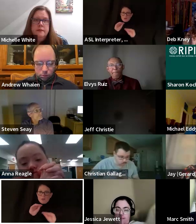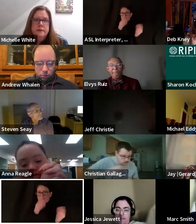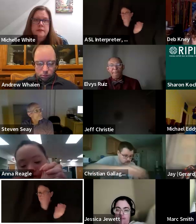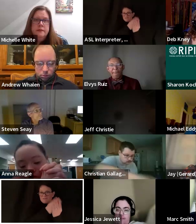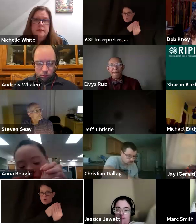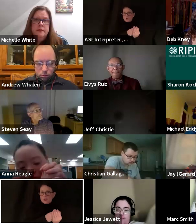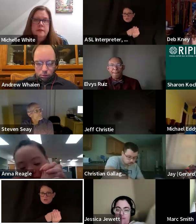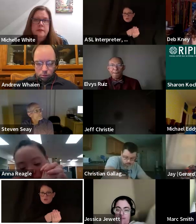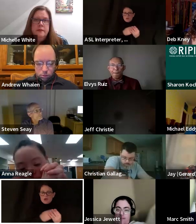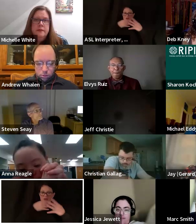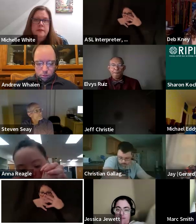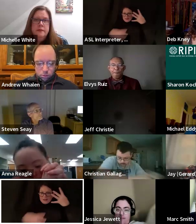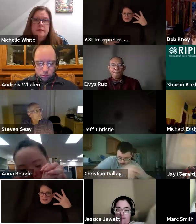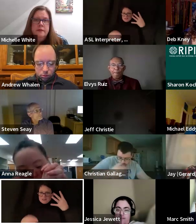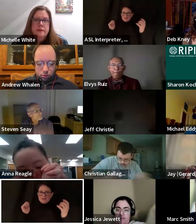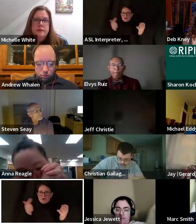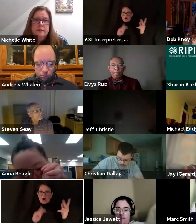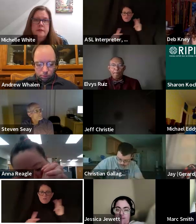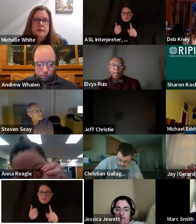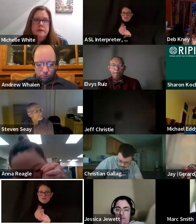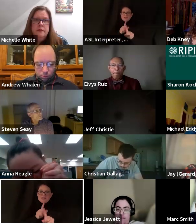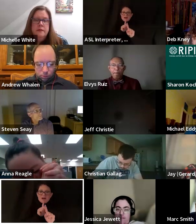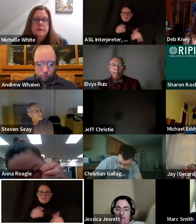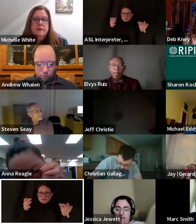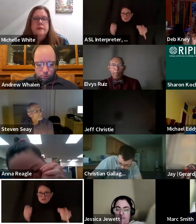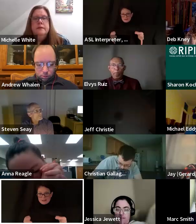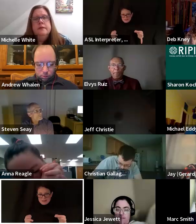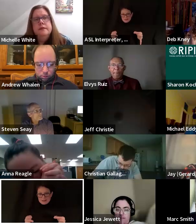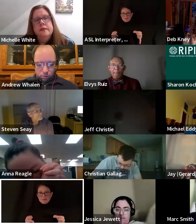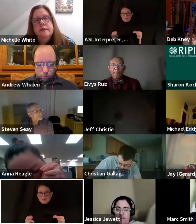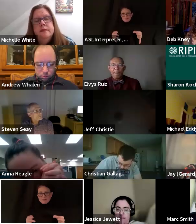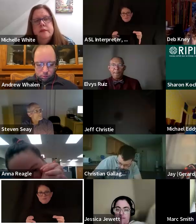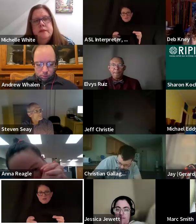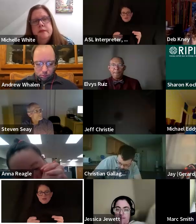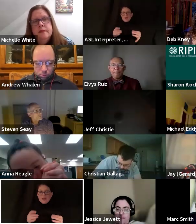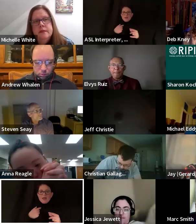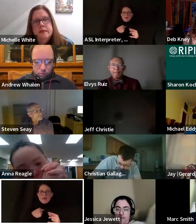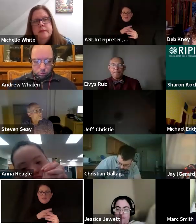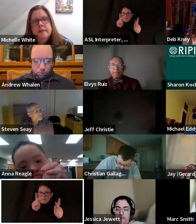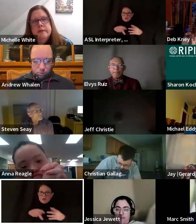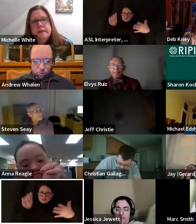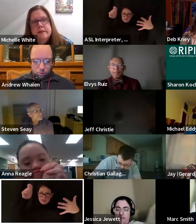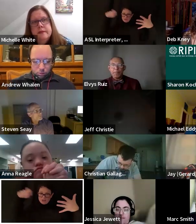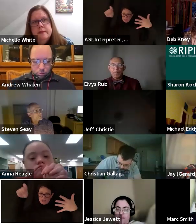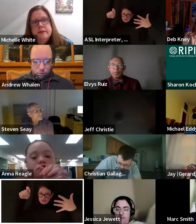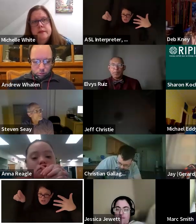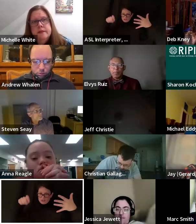we have a list of all people who are self-directing, and we will check that person's name